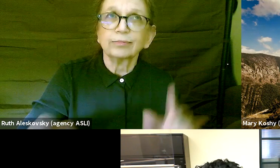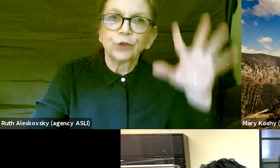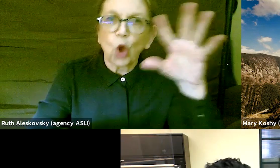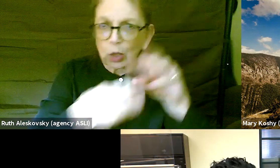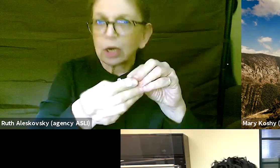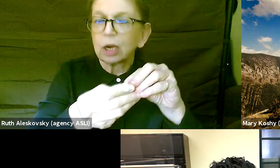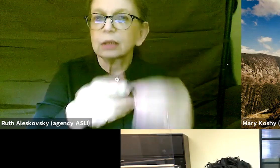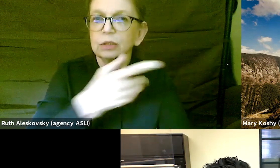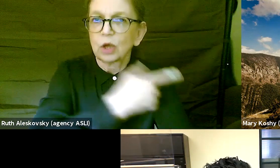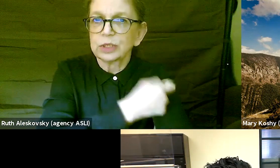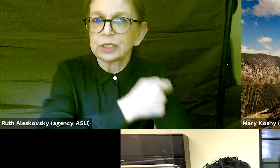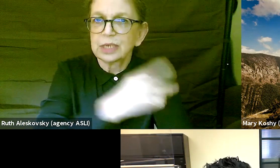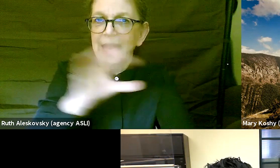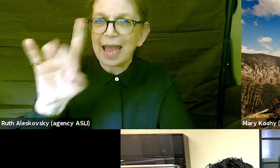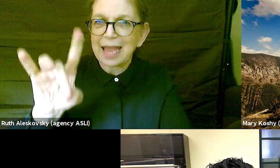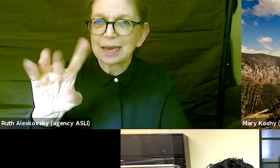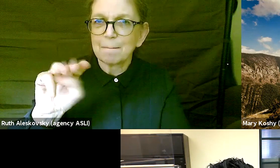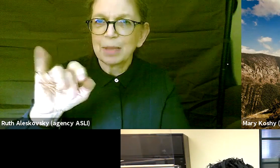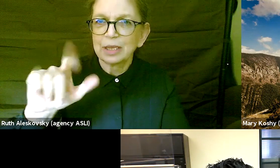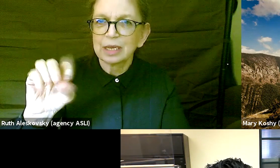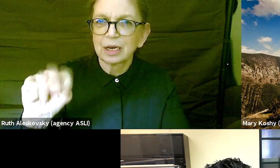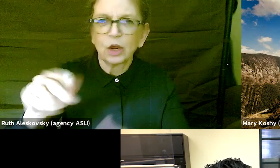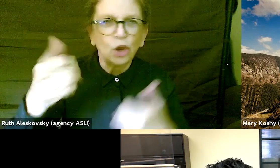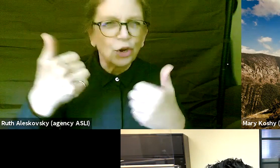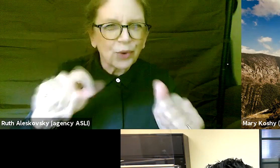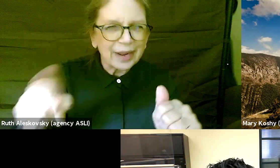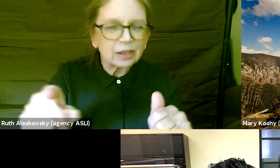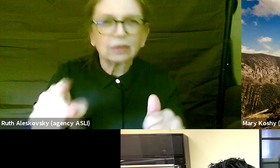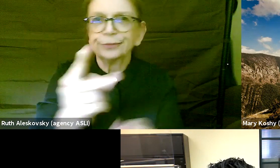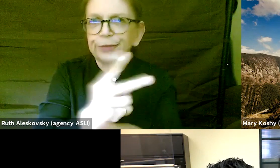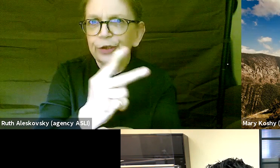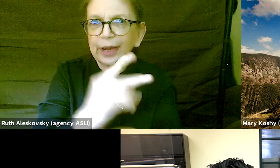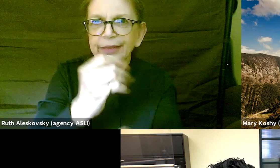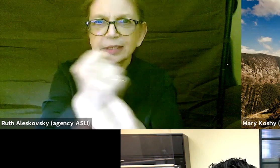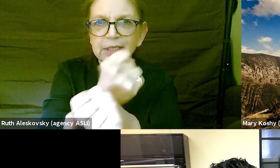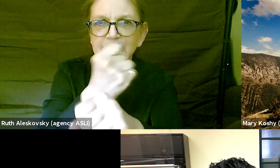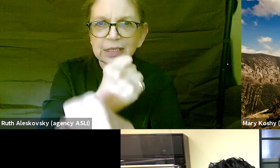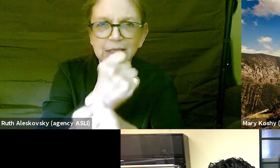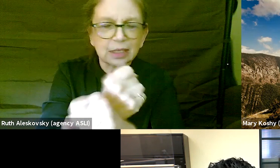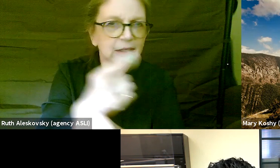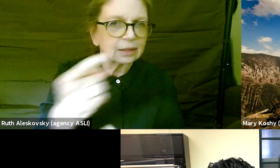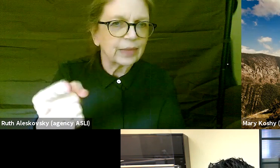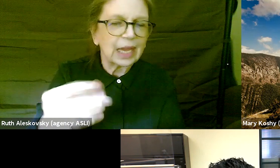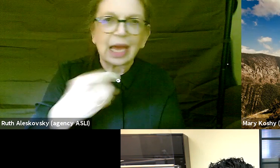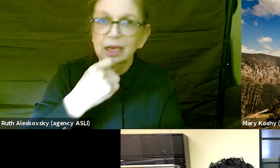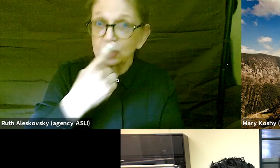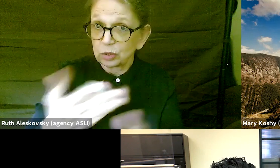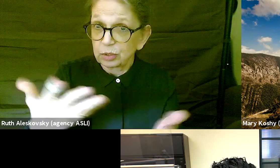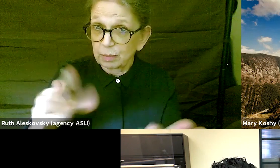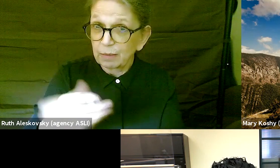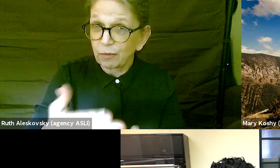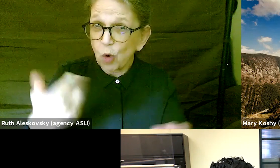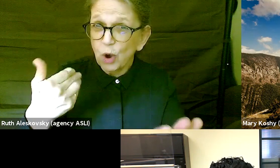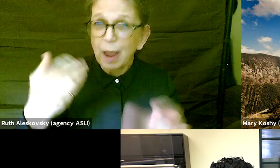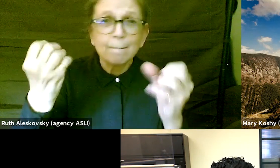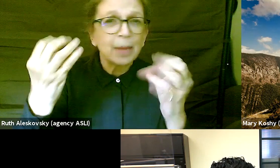And again, part of that logistical challenge of obtaining that number is, for one, you know, as I was saying before, some people don't